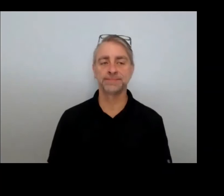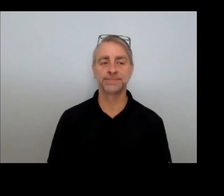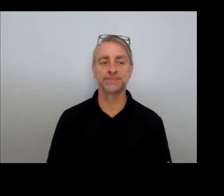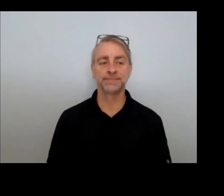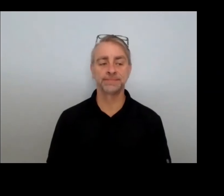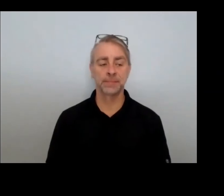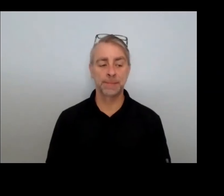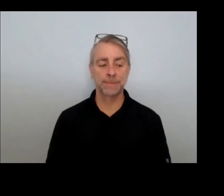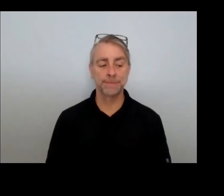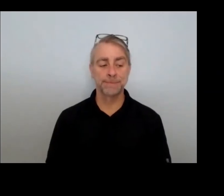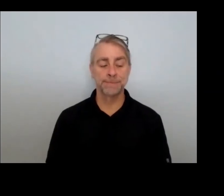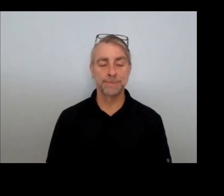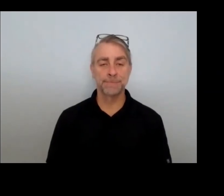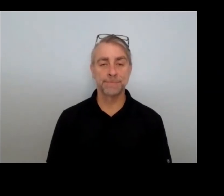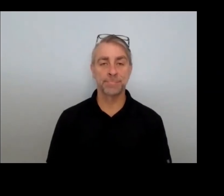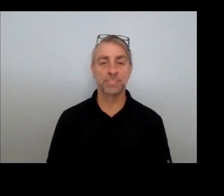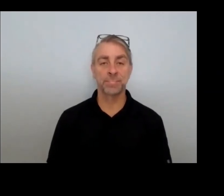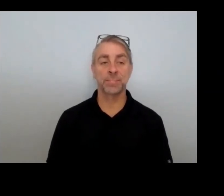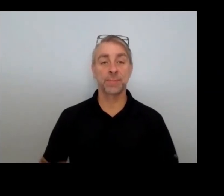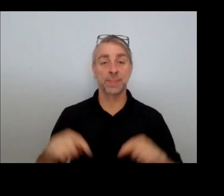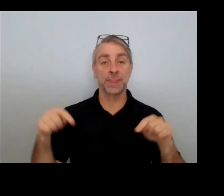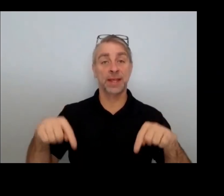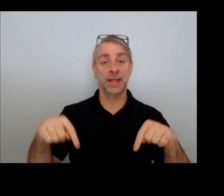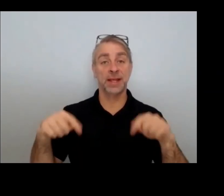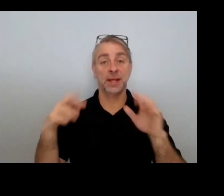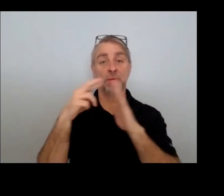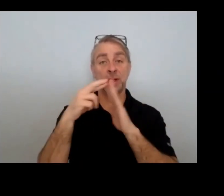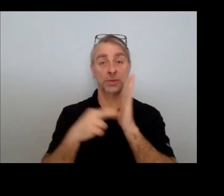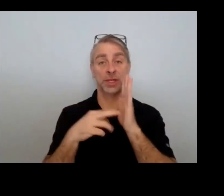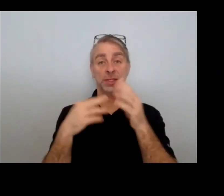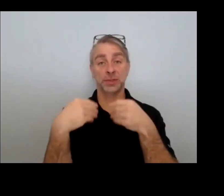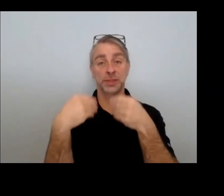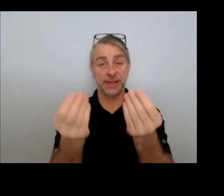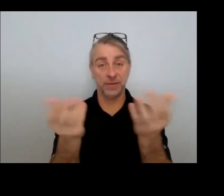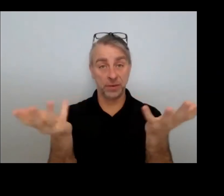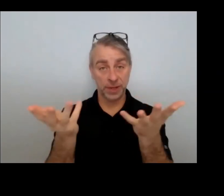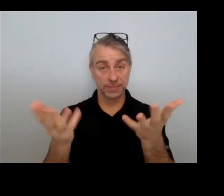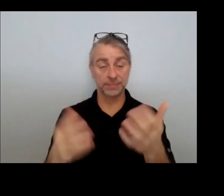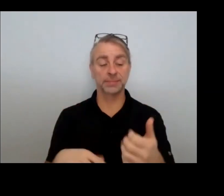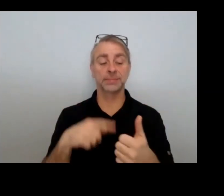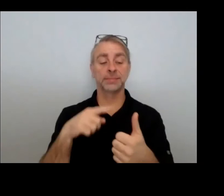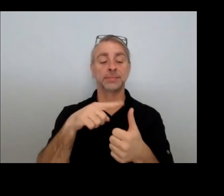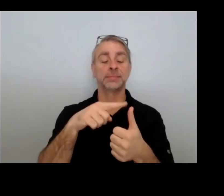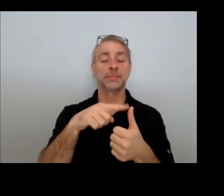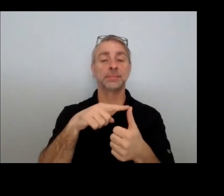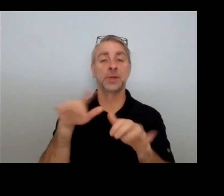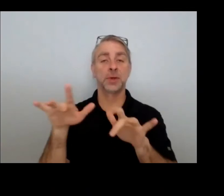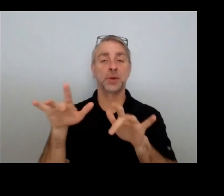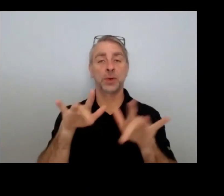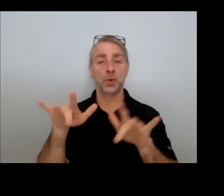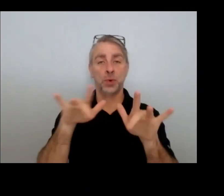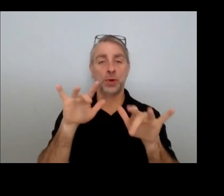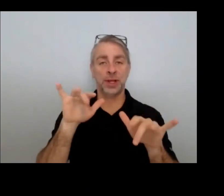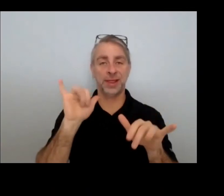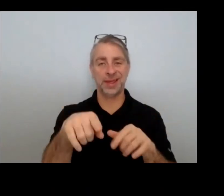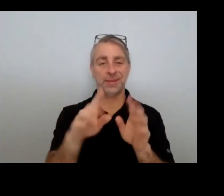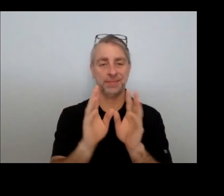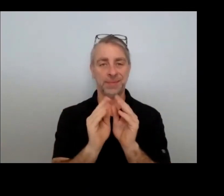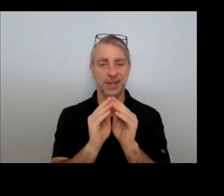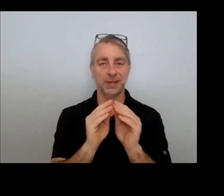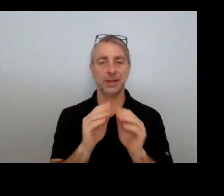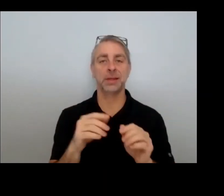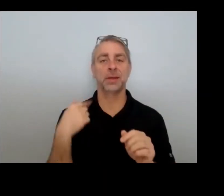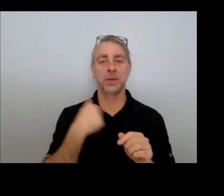Also, as part of this registration, you will have access to the course recording, and this will be available in a